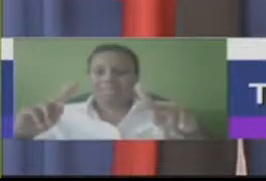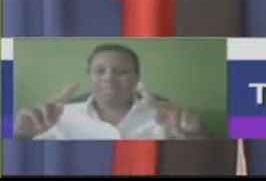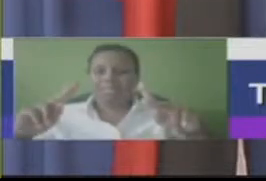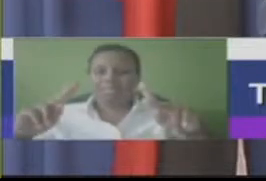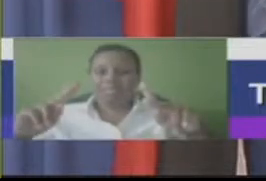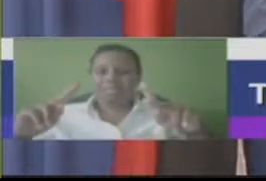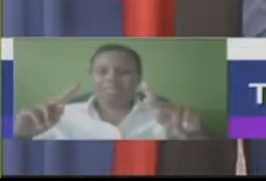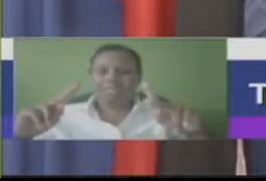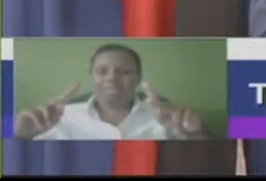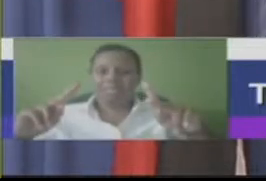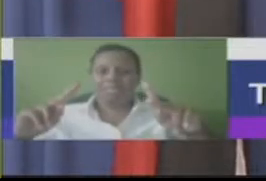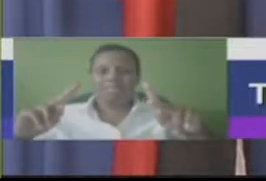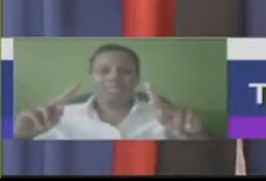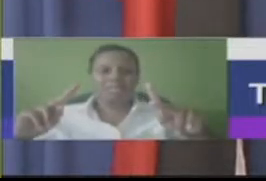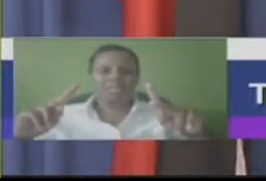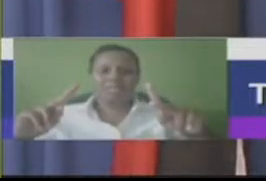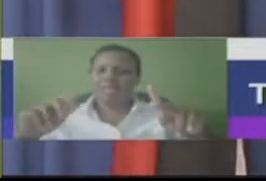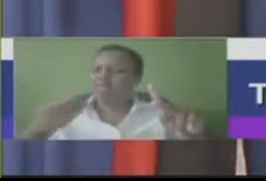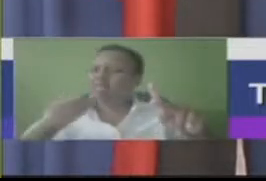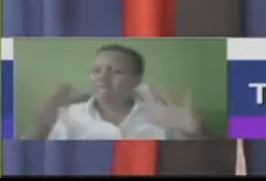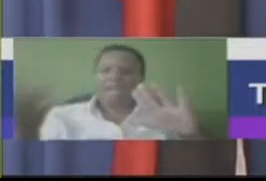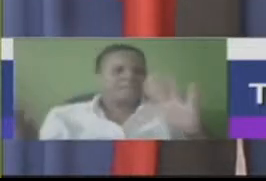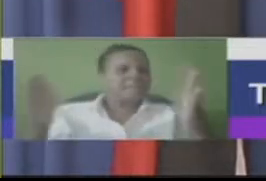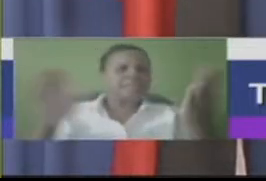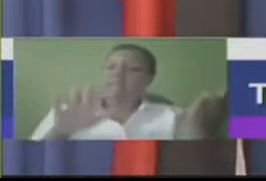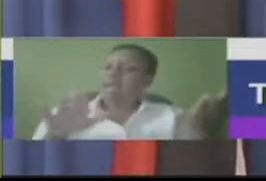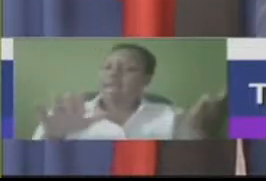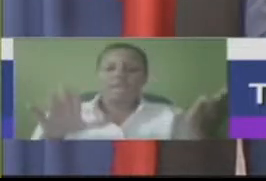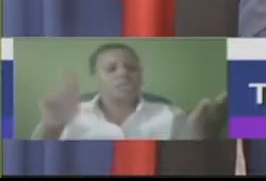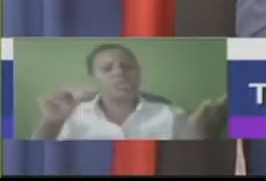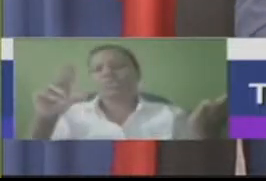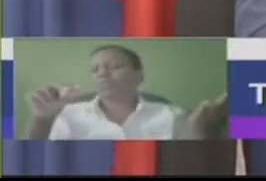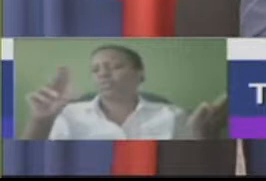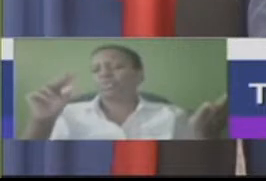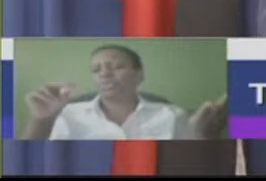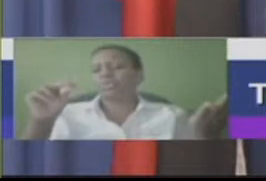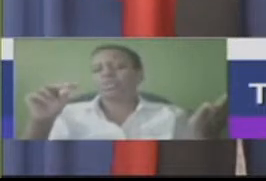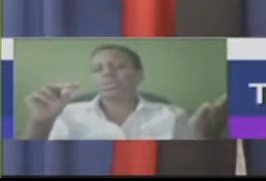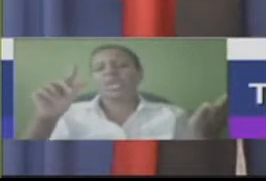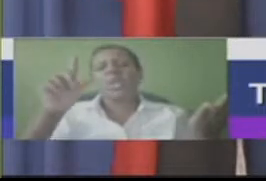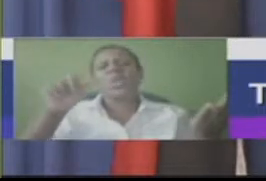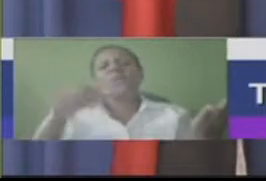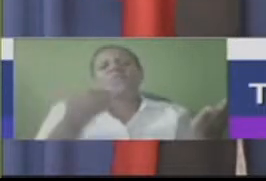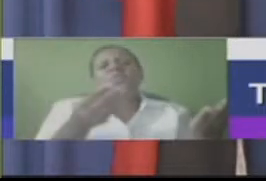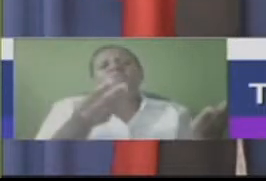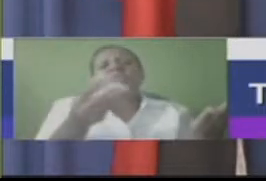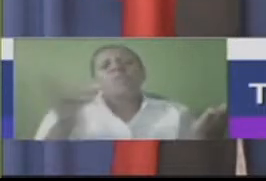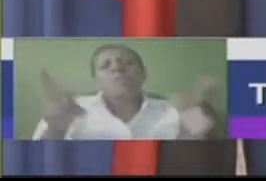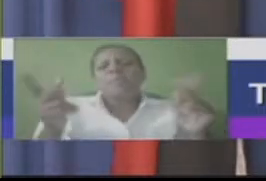from vaccinated people have been very, very low. And what they've been facing are